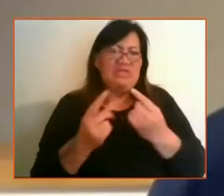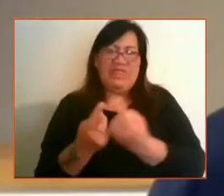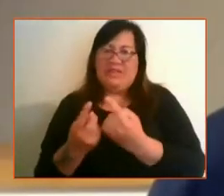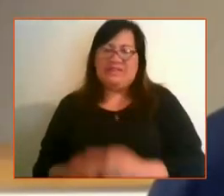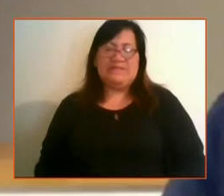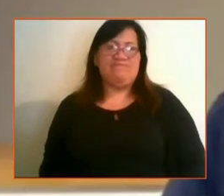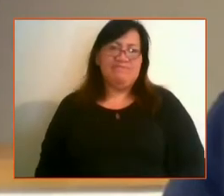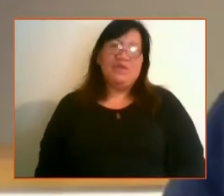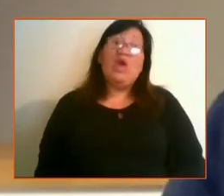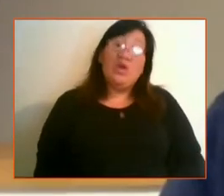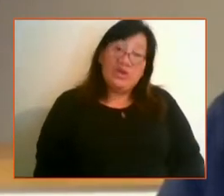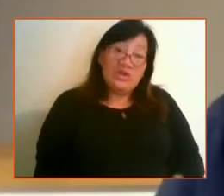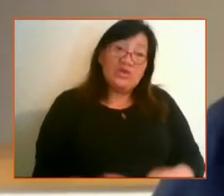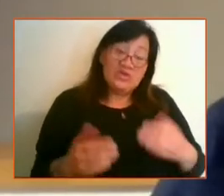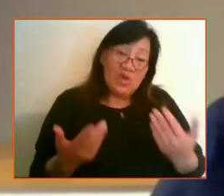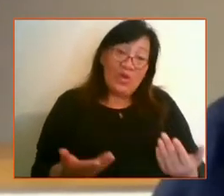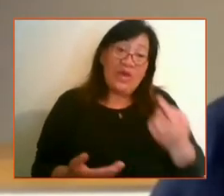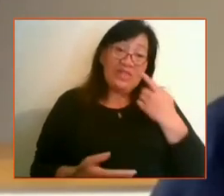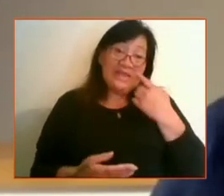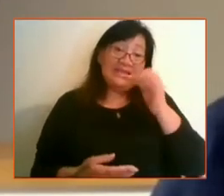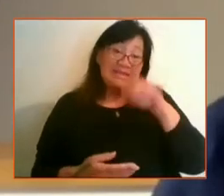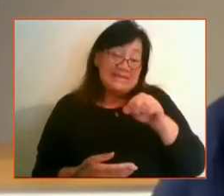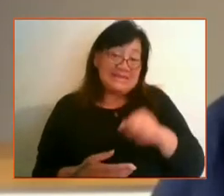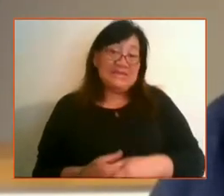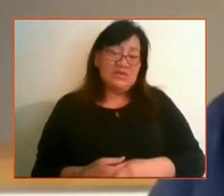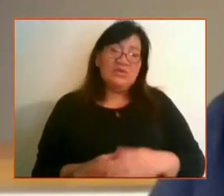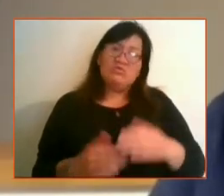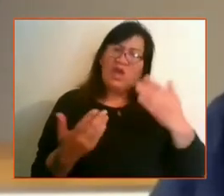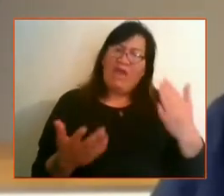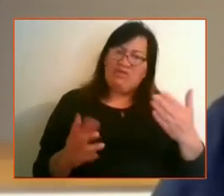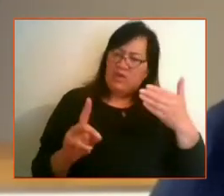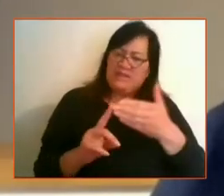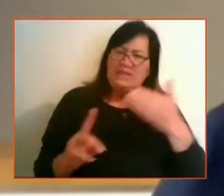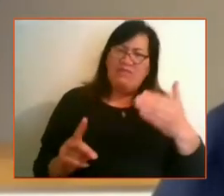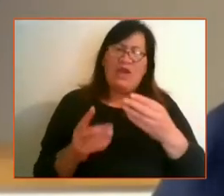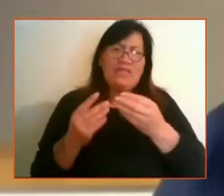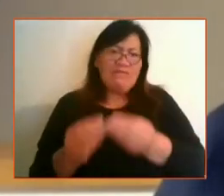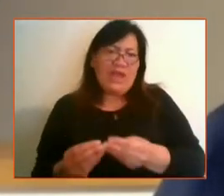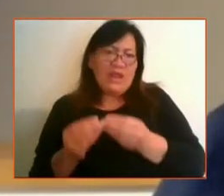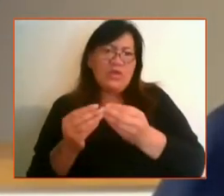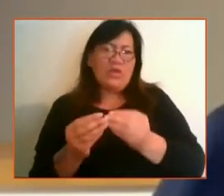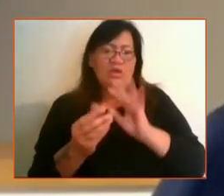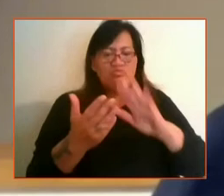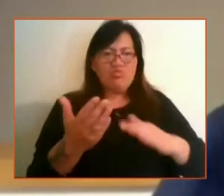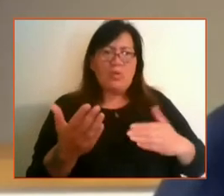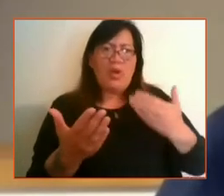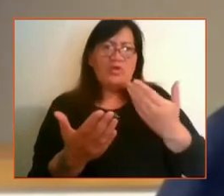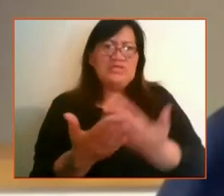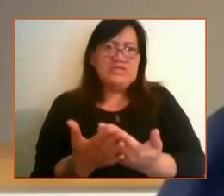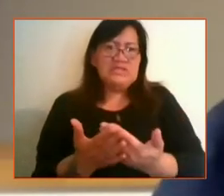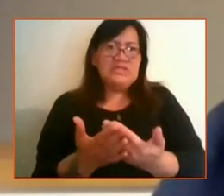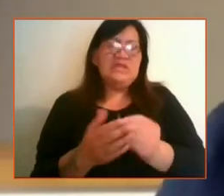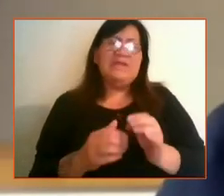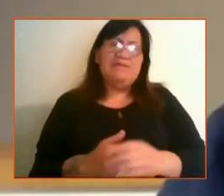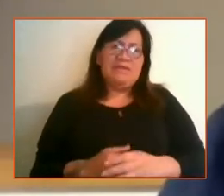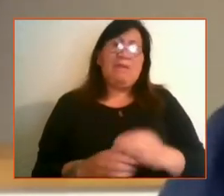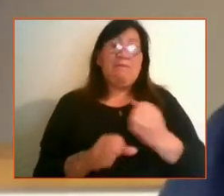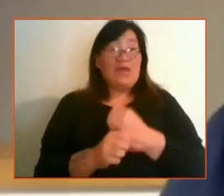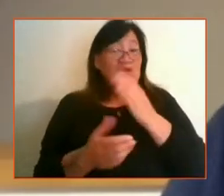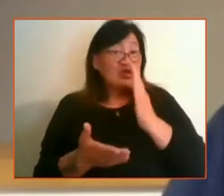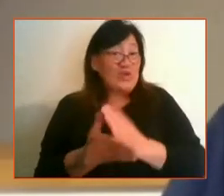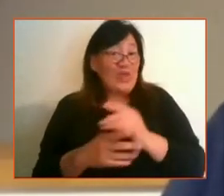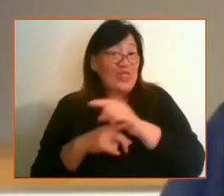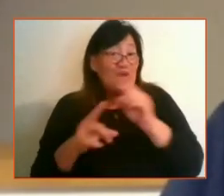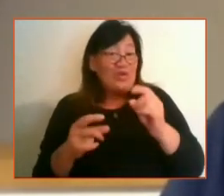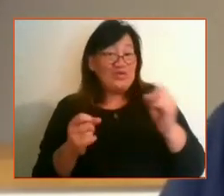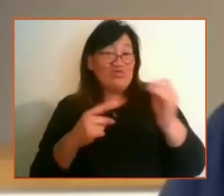So look, I think that it's a matter of actually identifying the value proposition that exists and making sure that those relevant